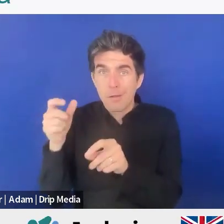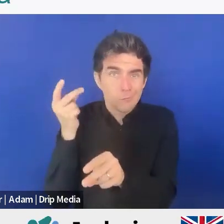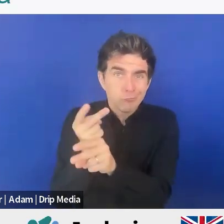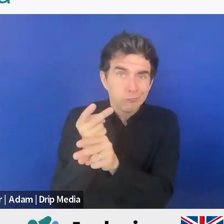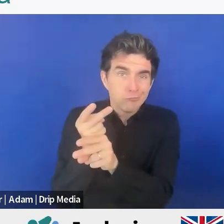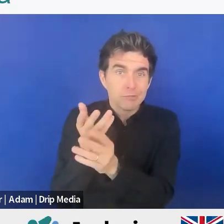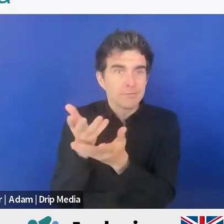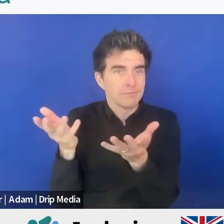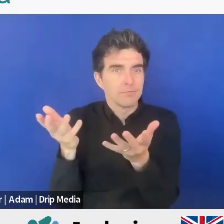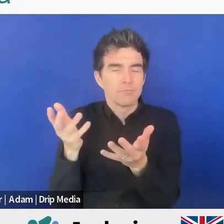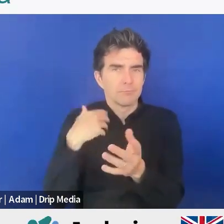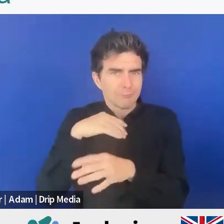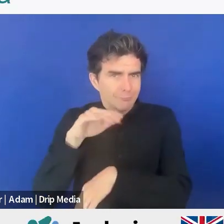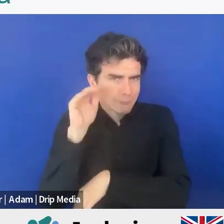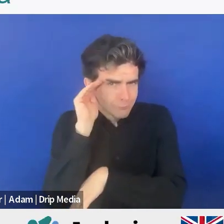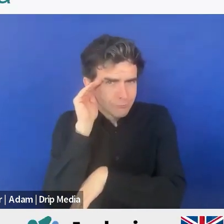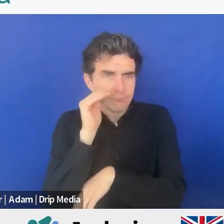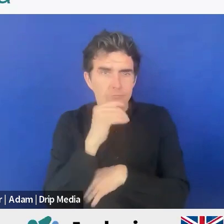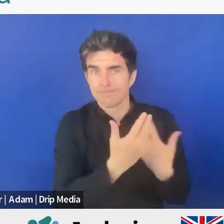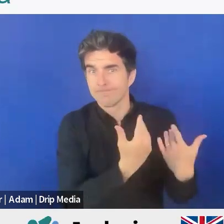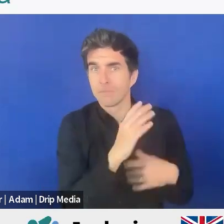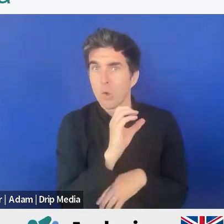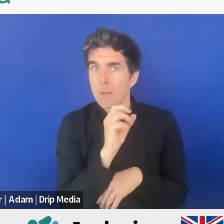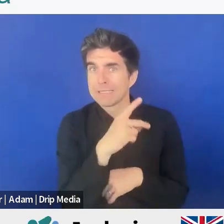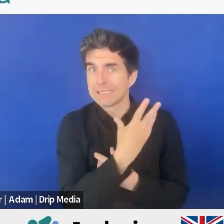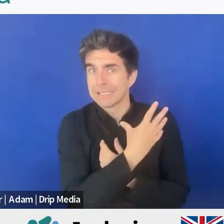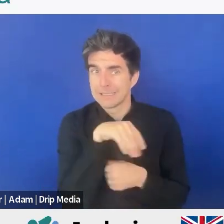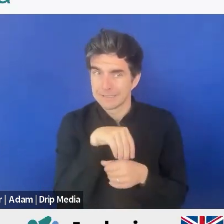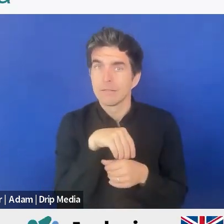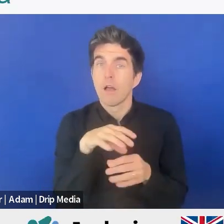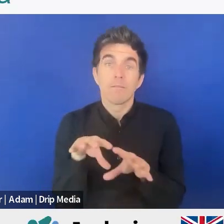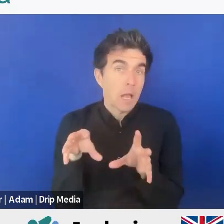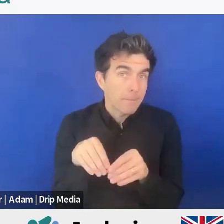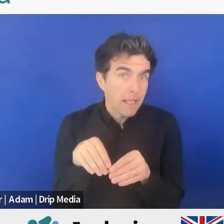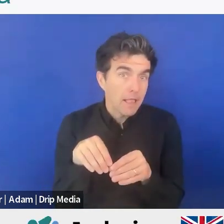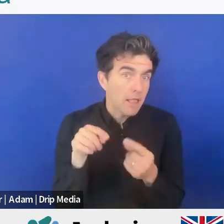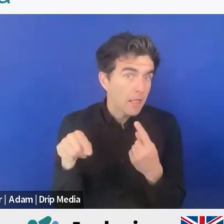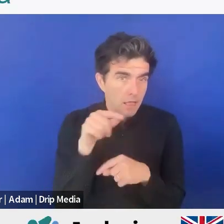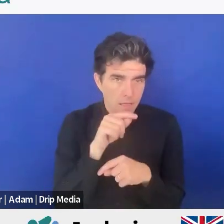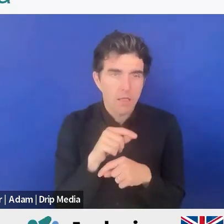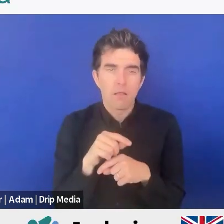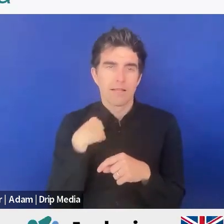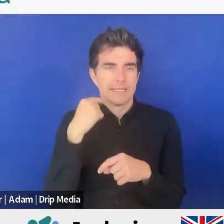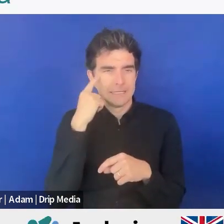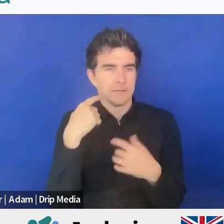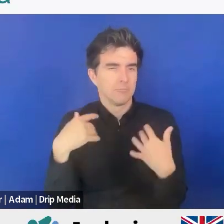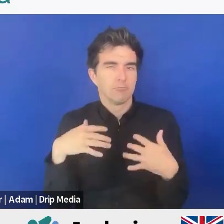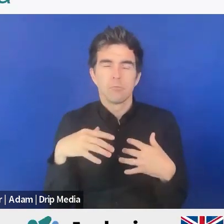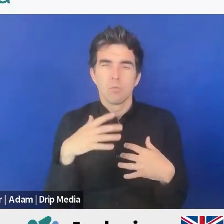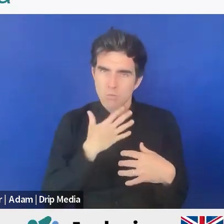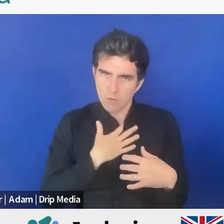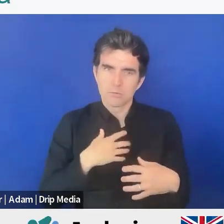about, so I think that it's about building trust, enabling the parents not only as